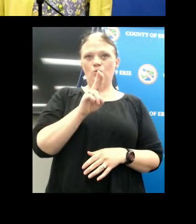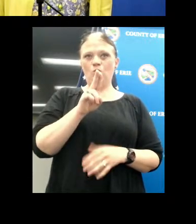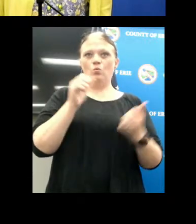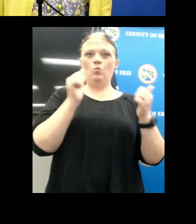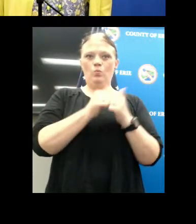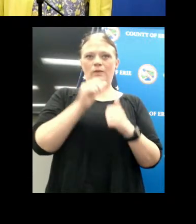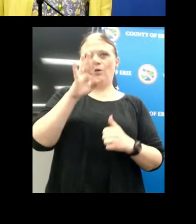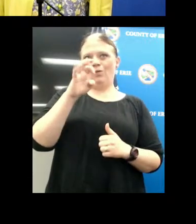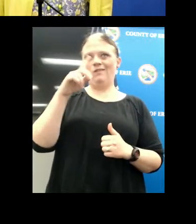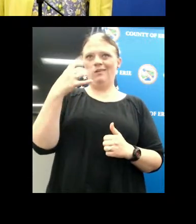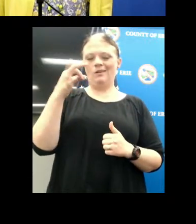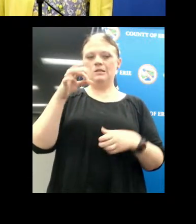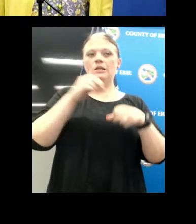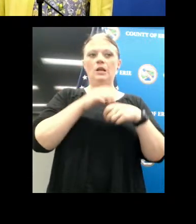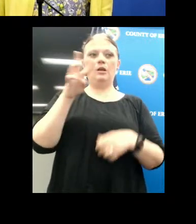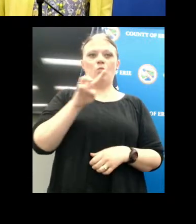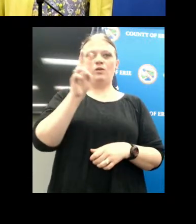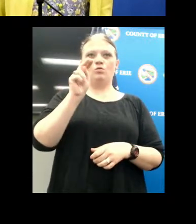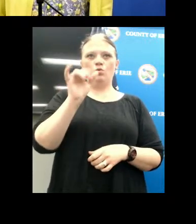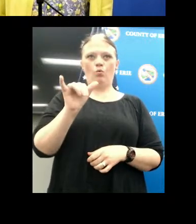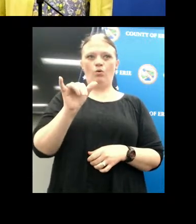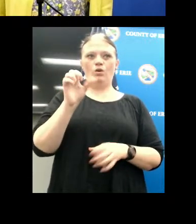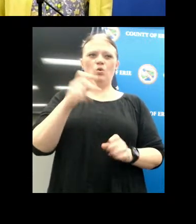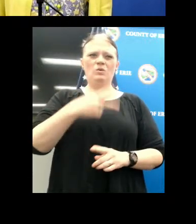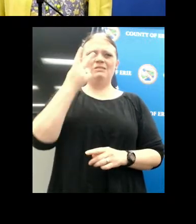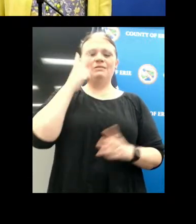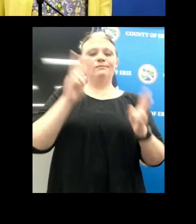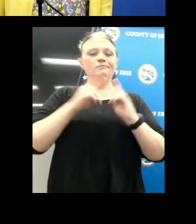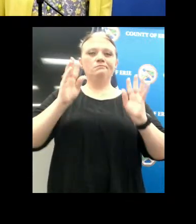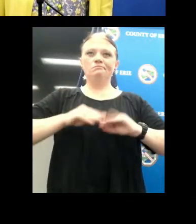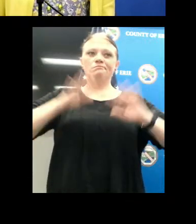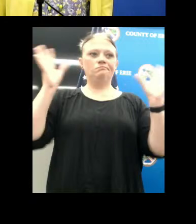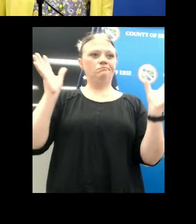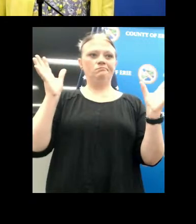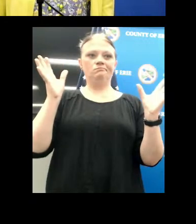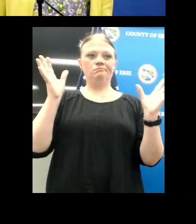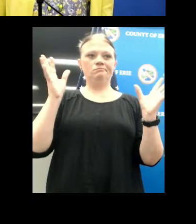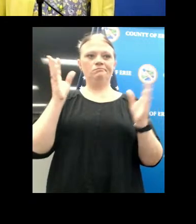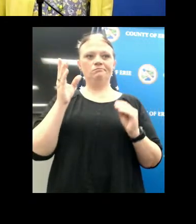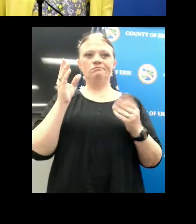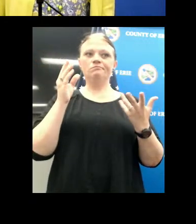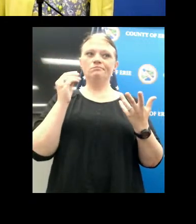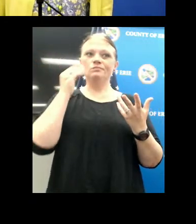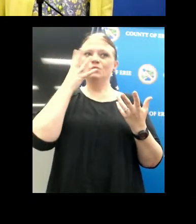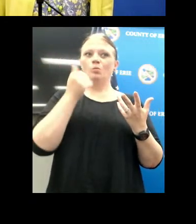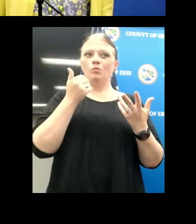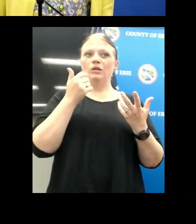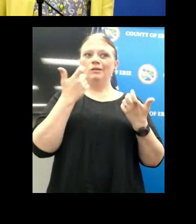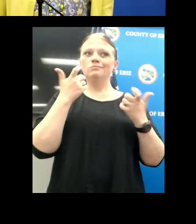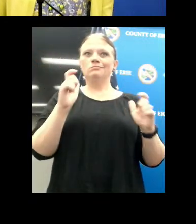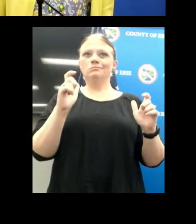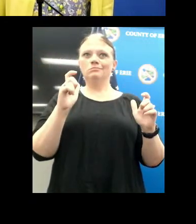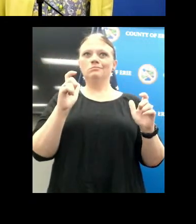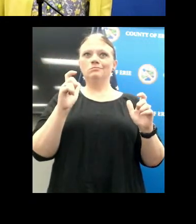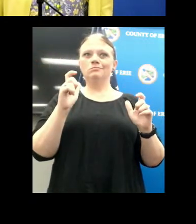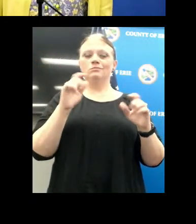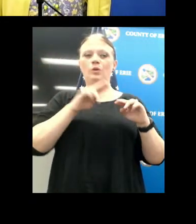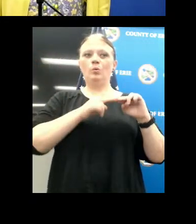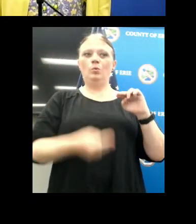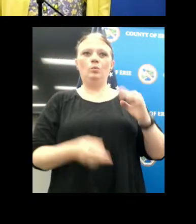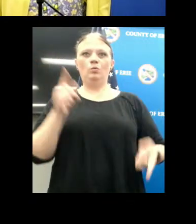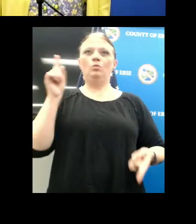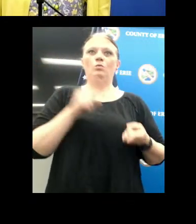with COVID-19 in Western New York. And so you can see it's very obvious there is a pretty significant decline of the total number